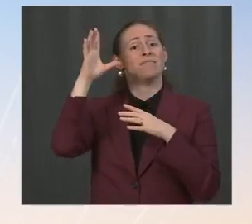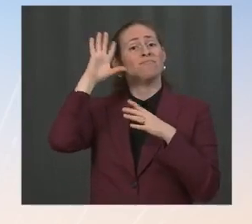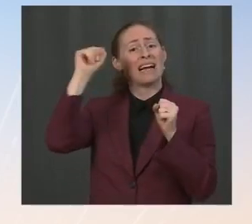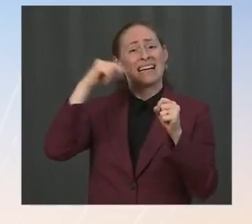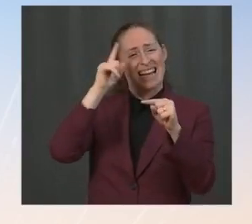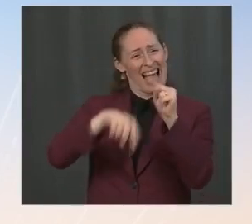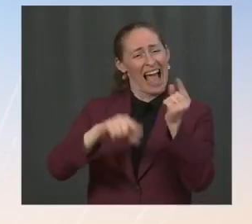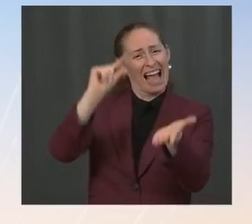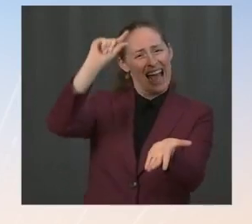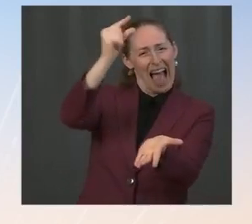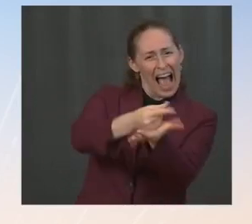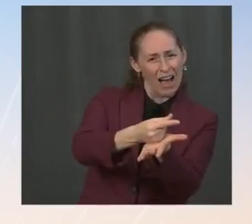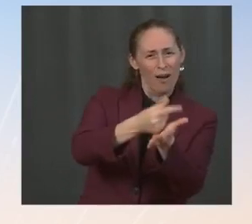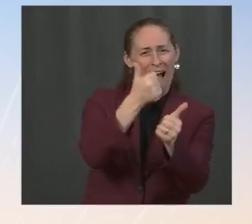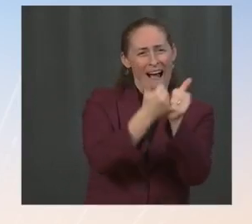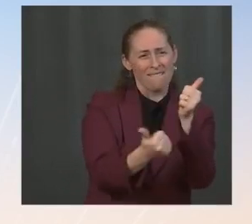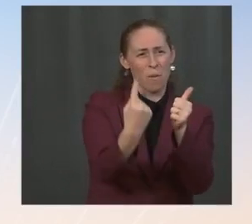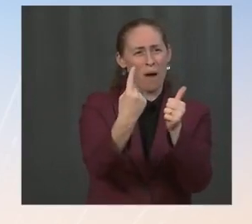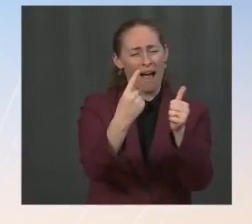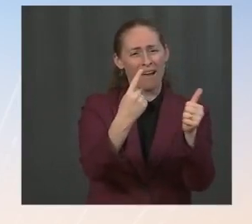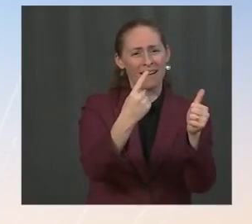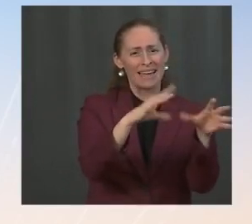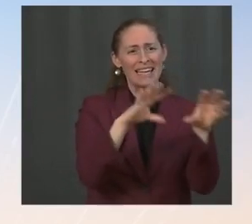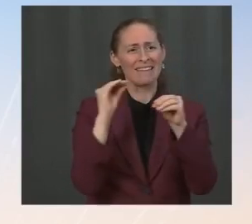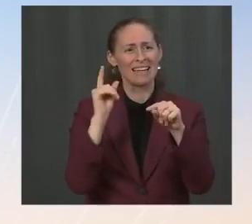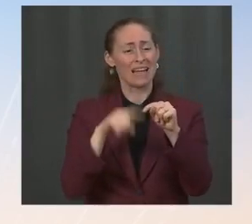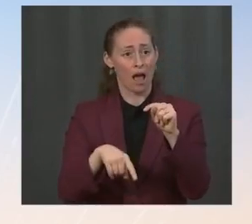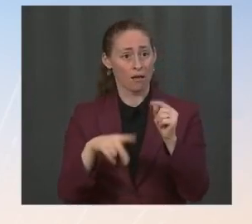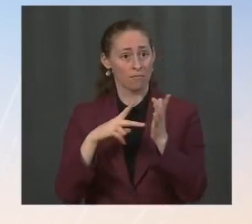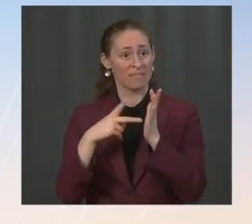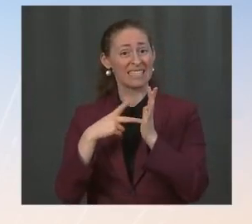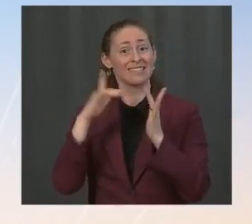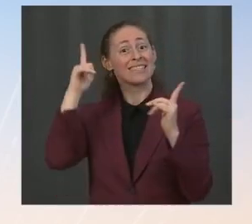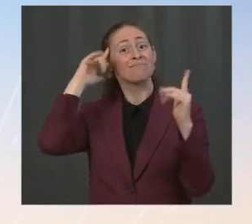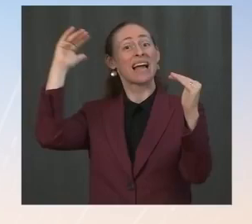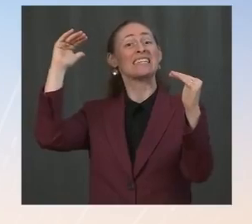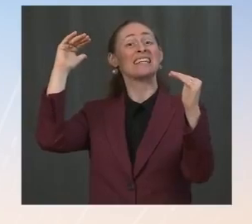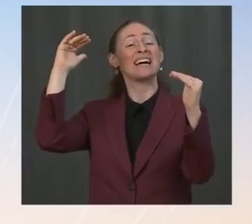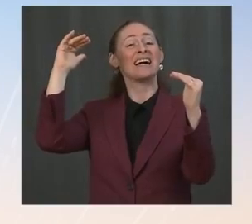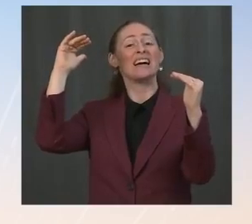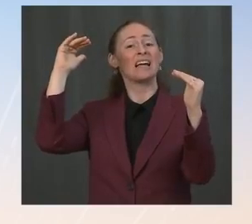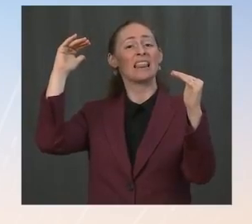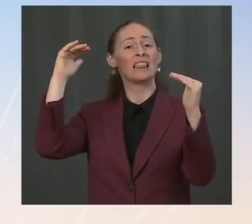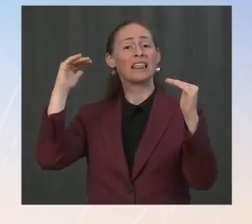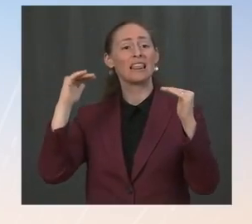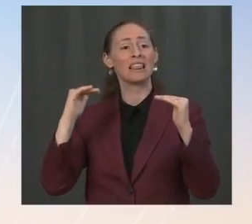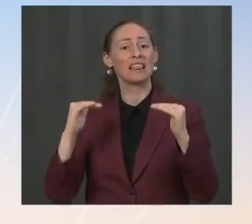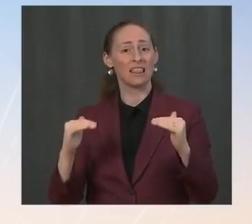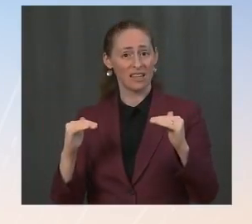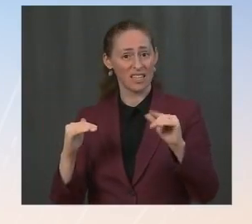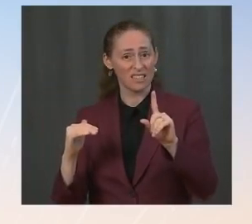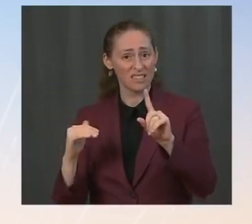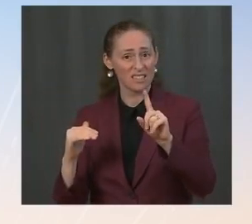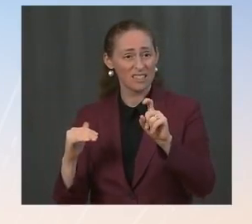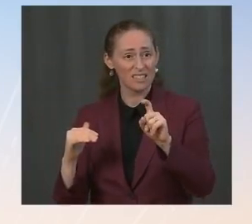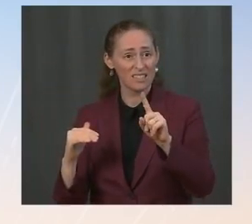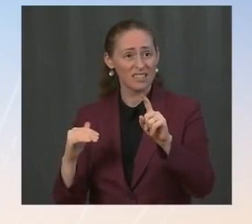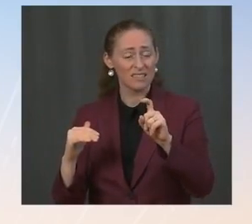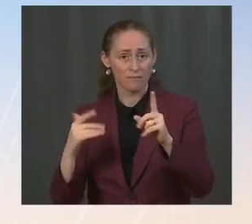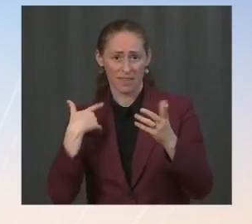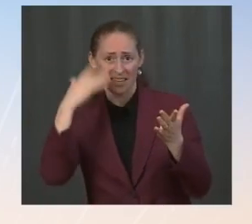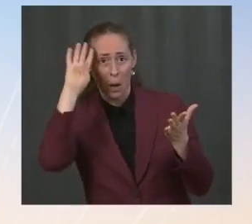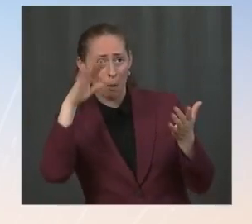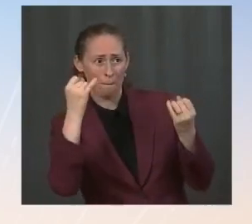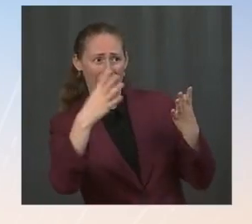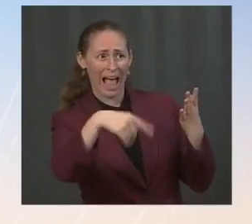lowering expectations for smaller but still significant population that's trying to get out, that's still there? That